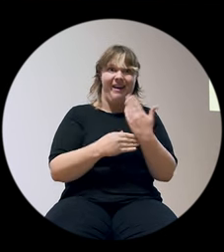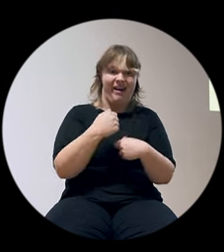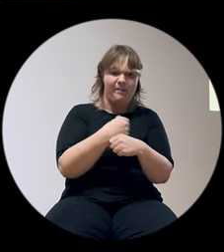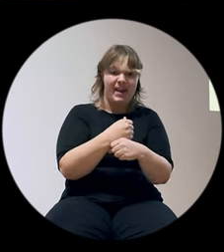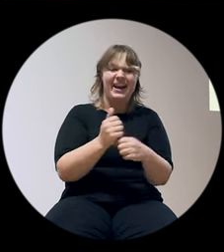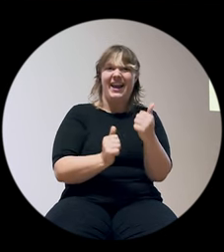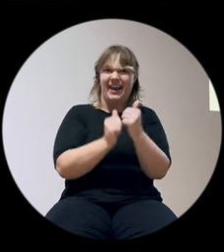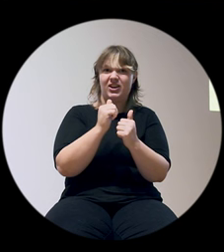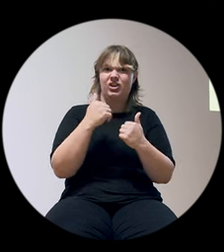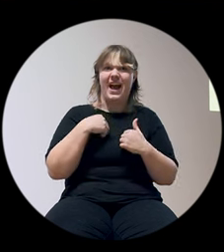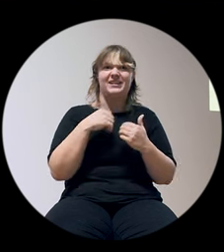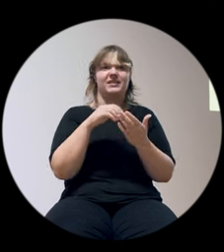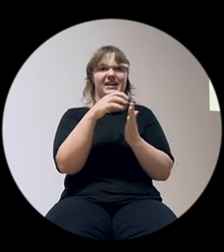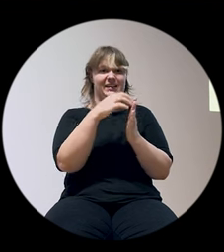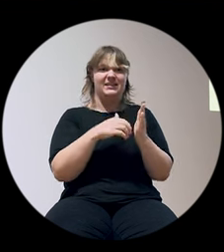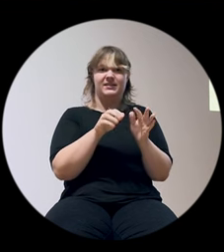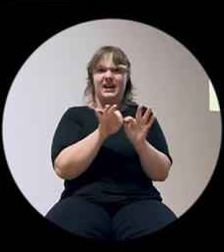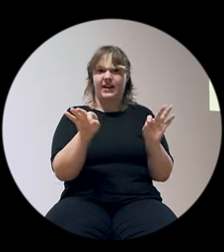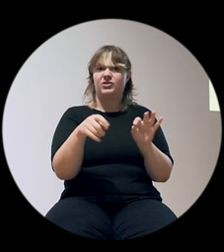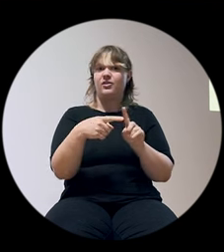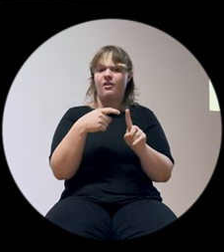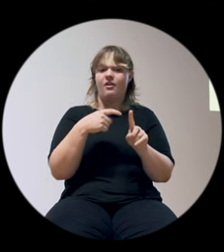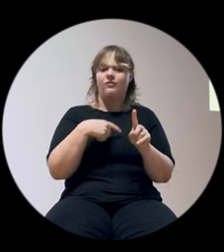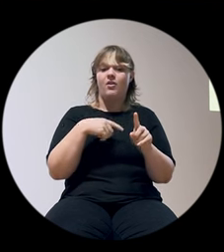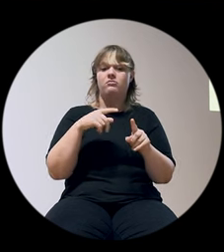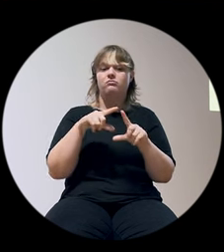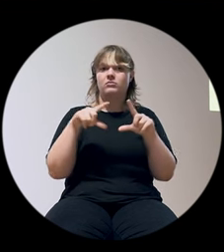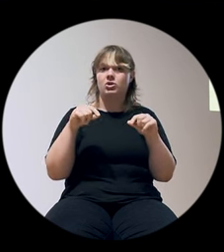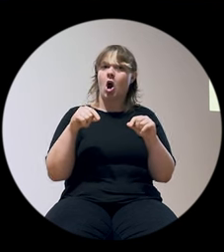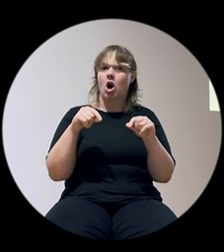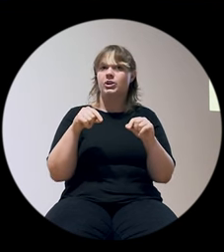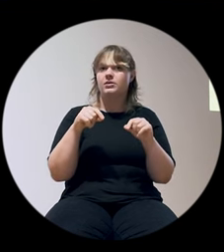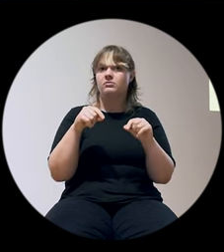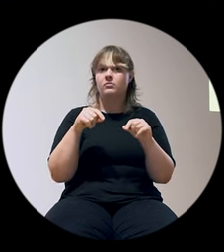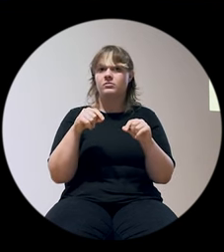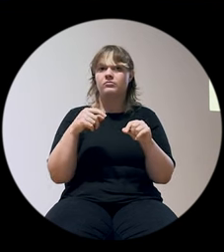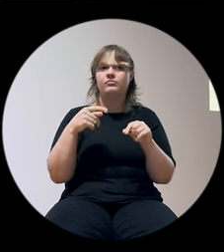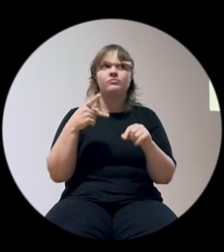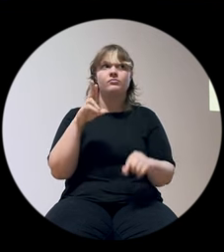text from provenance cards. In this case, it's text from cards I've